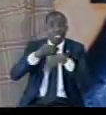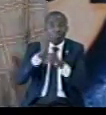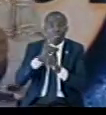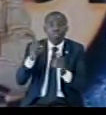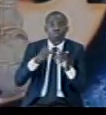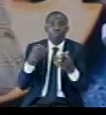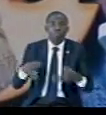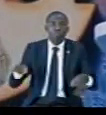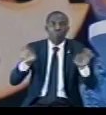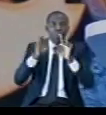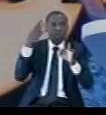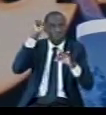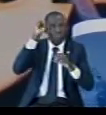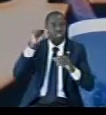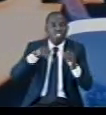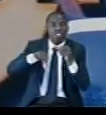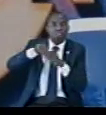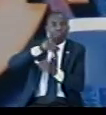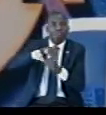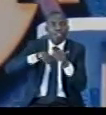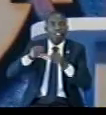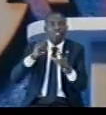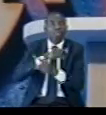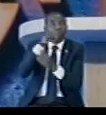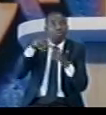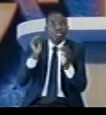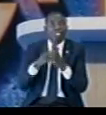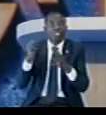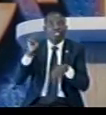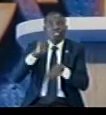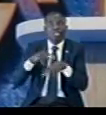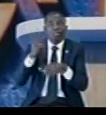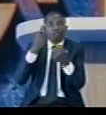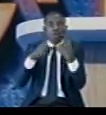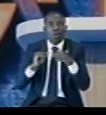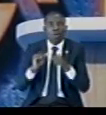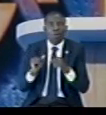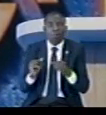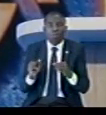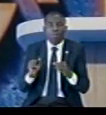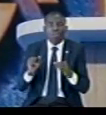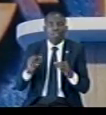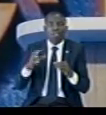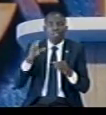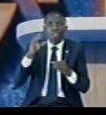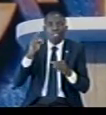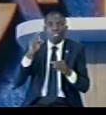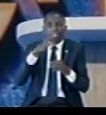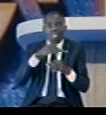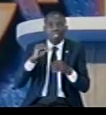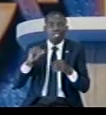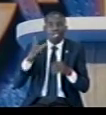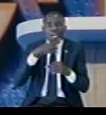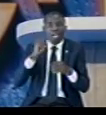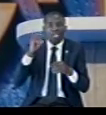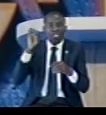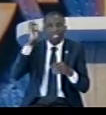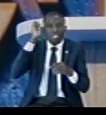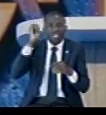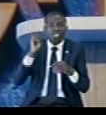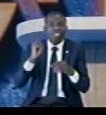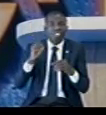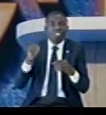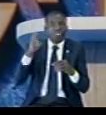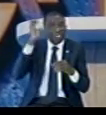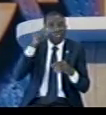fellowship. And then when the time comes to go up and go and see the eternal God, you'll be